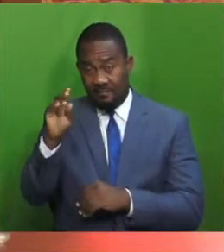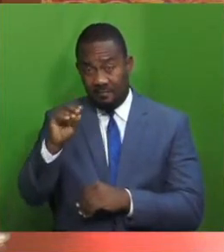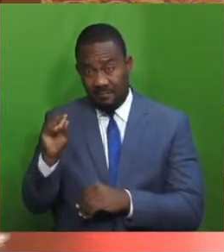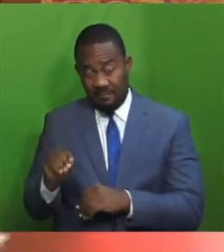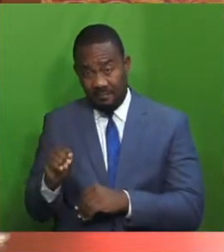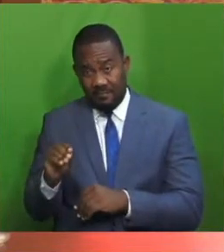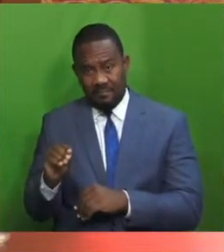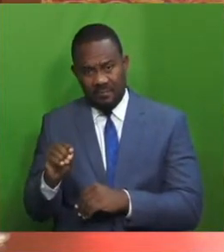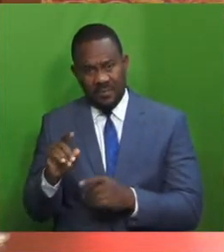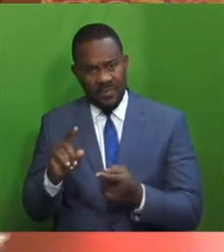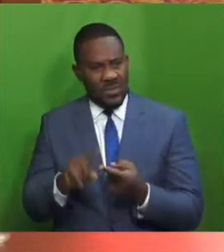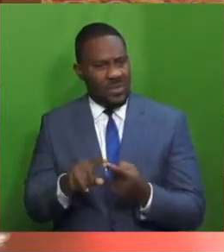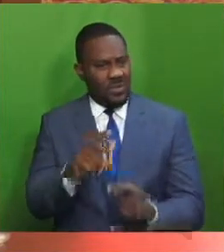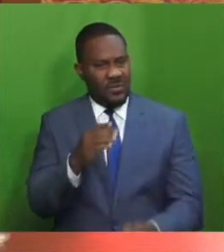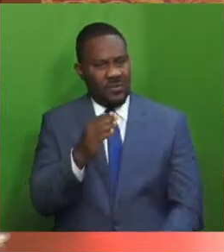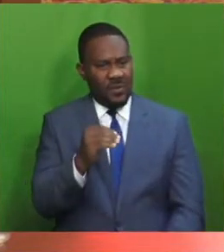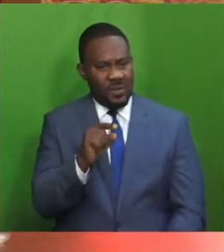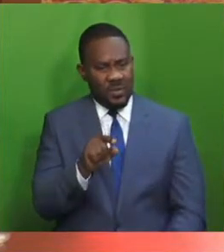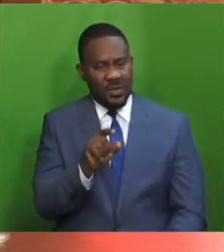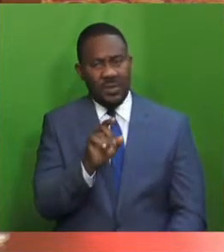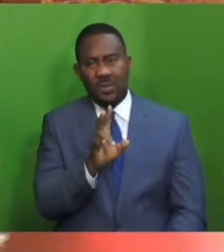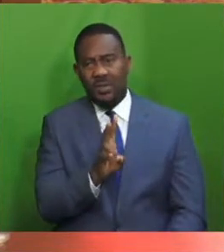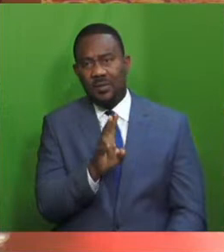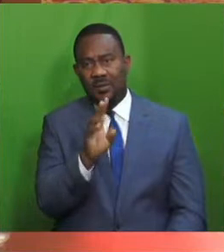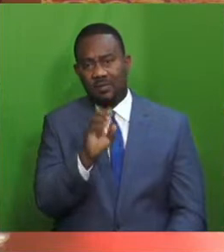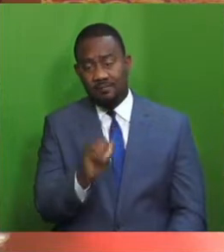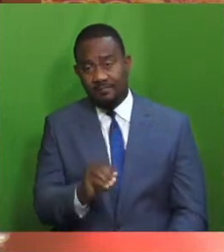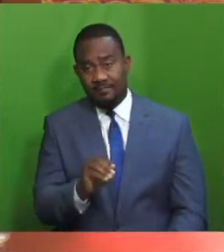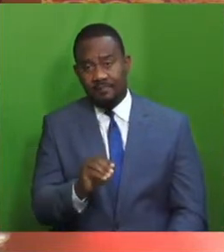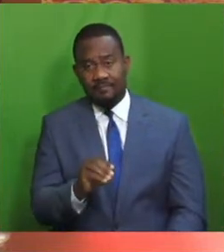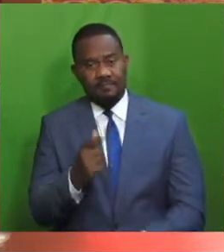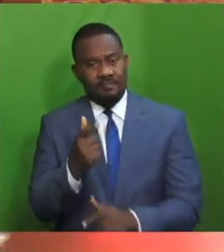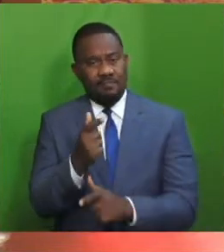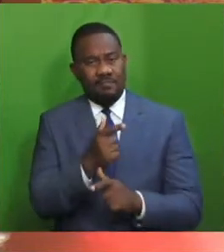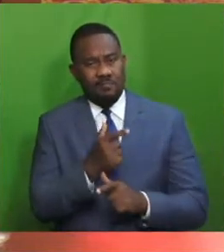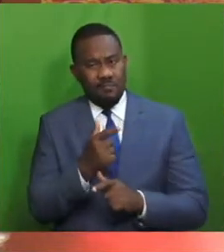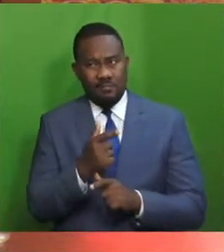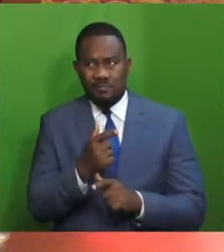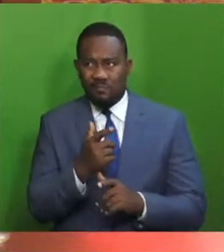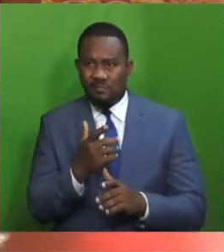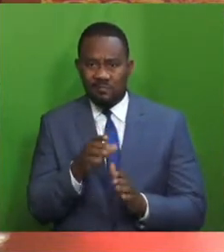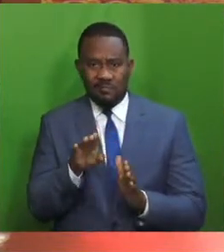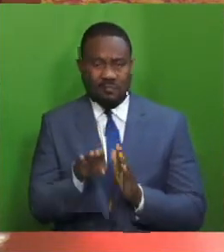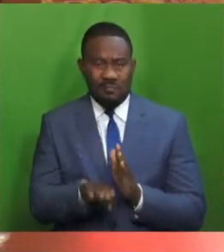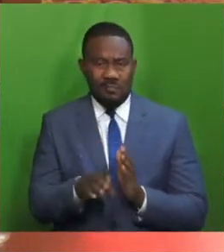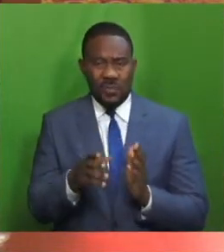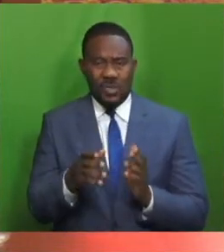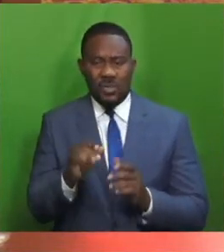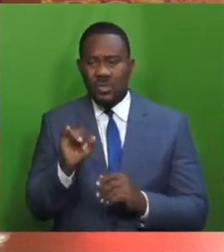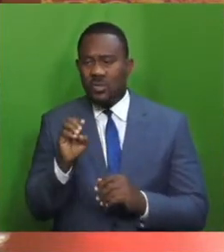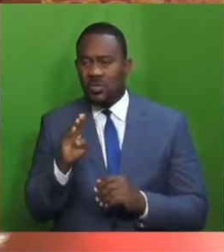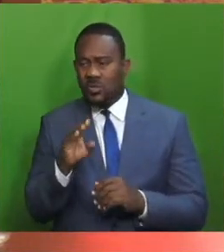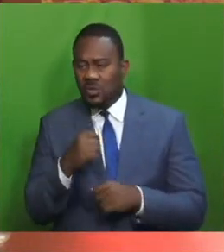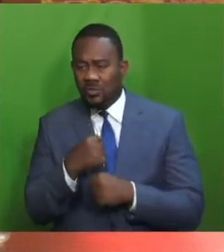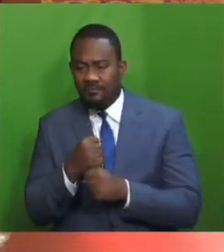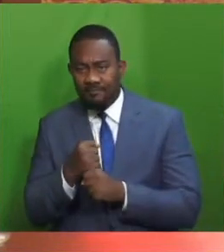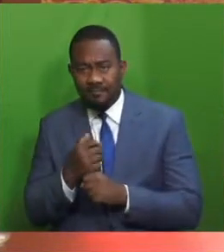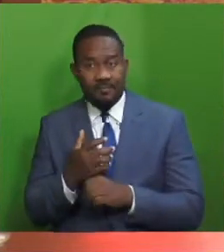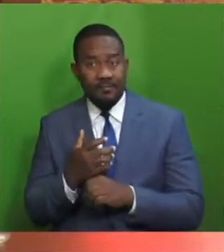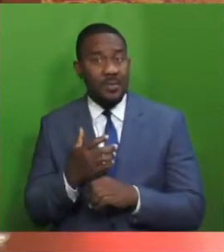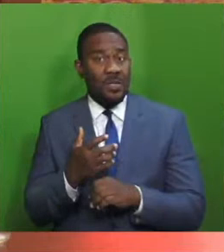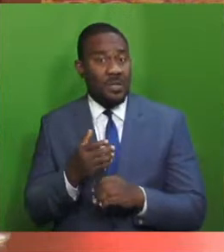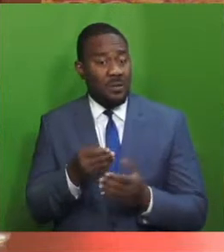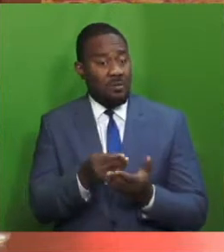14.7%. The cost of borrowing had declined to allow business to expand jobs to be created, and spending to